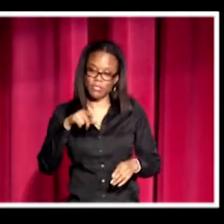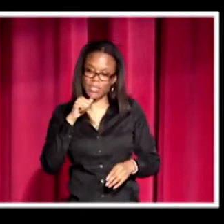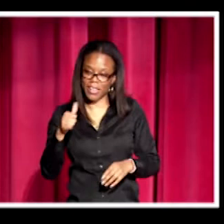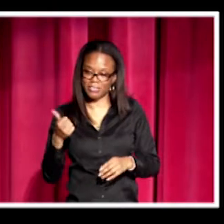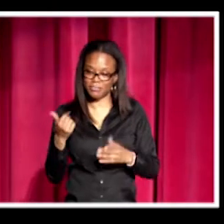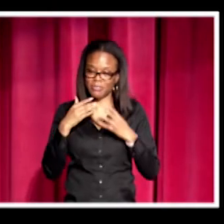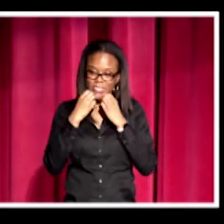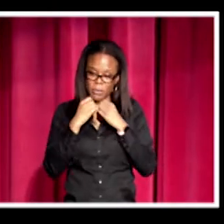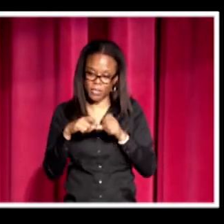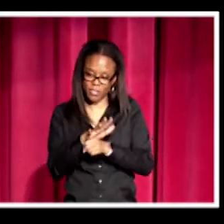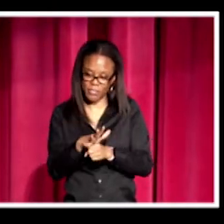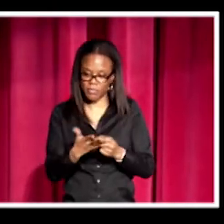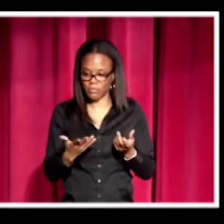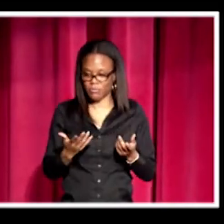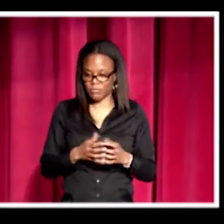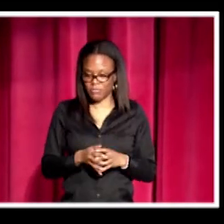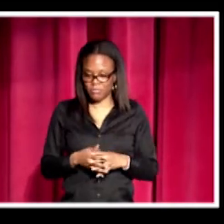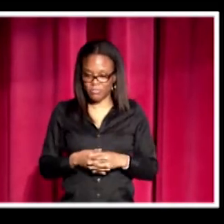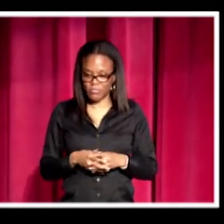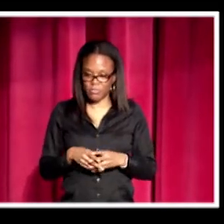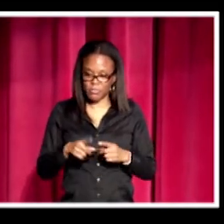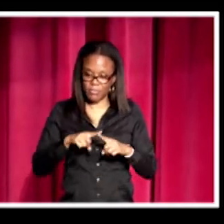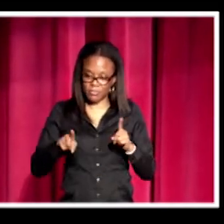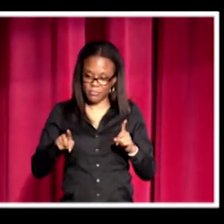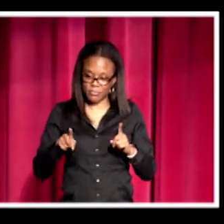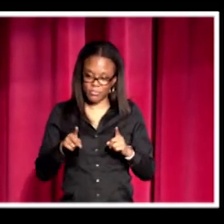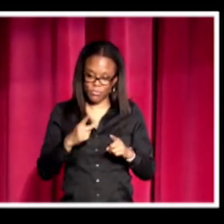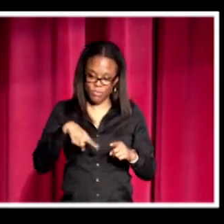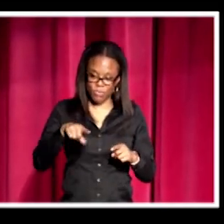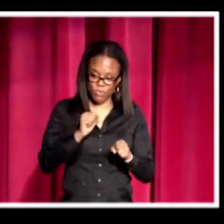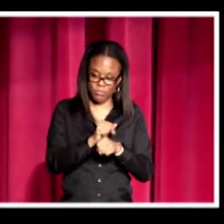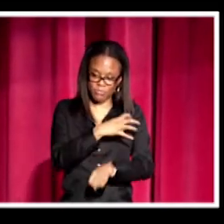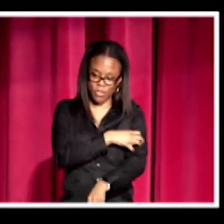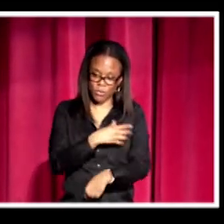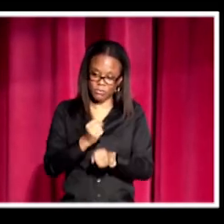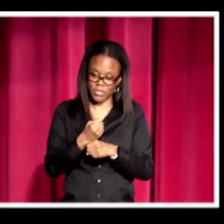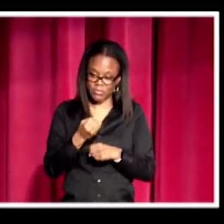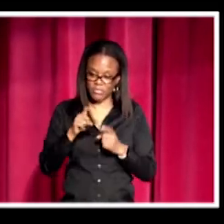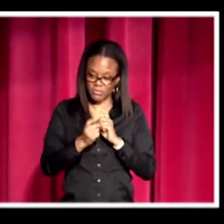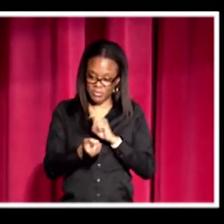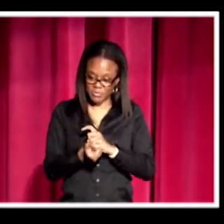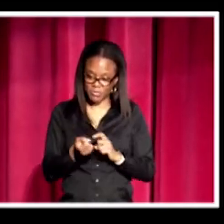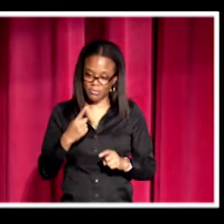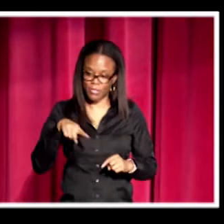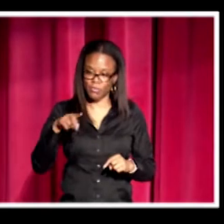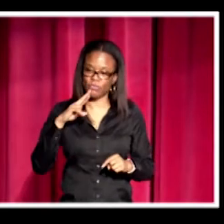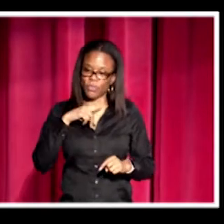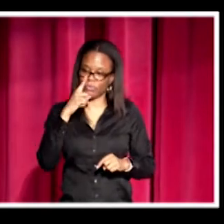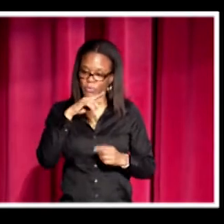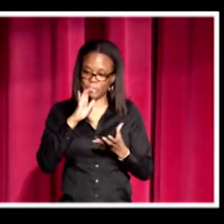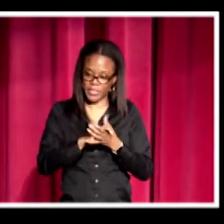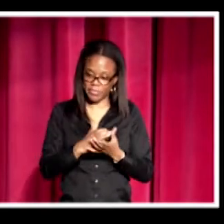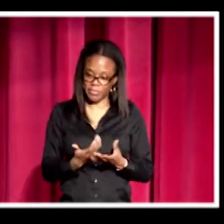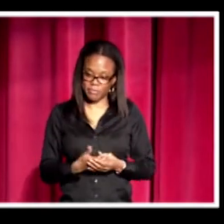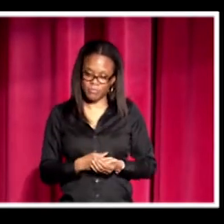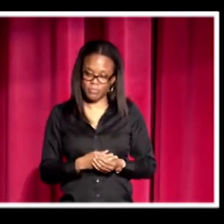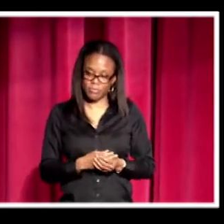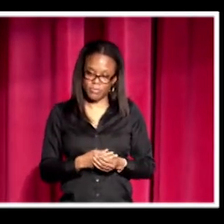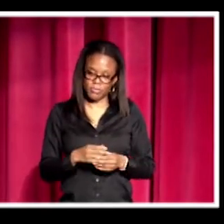enough. And all along, those with the power to make a change have falsely believed that